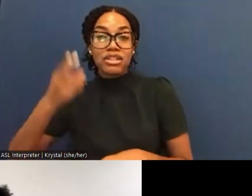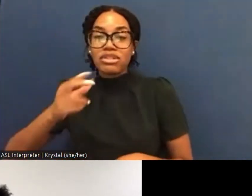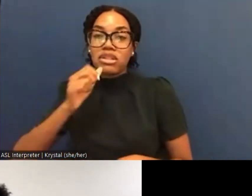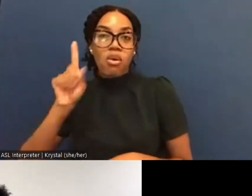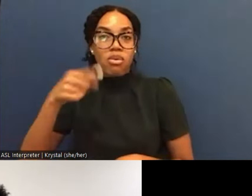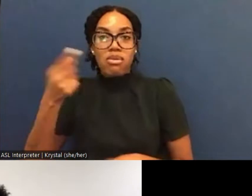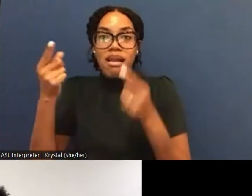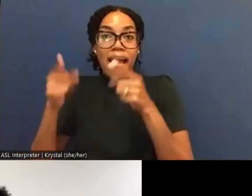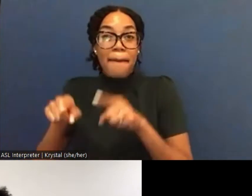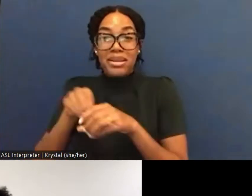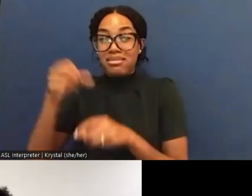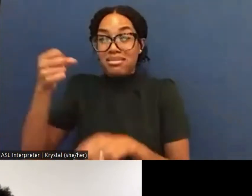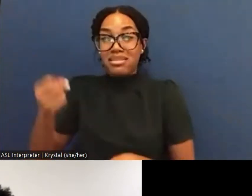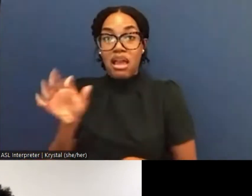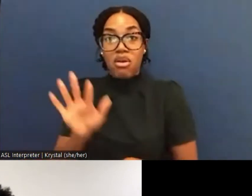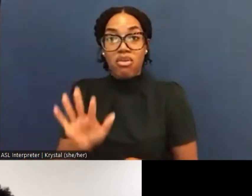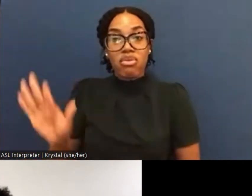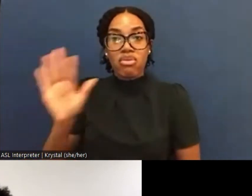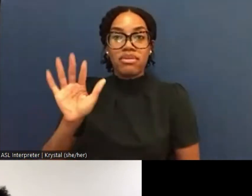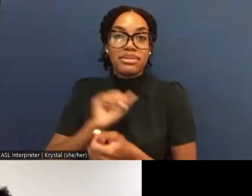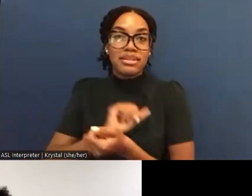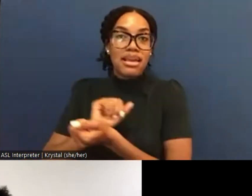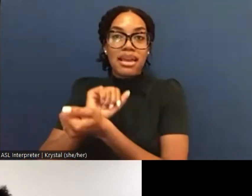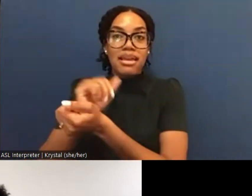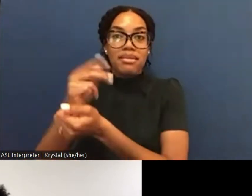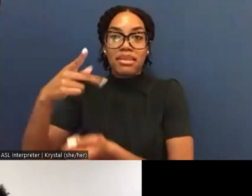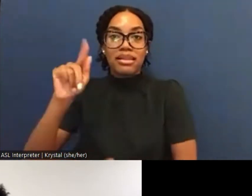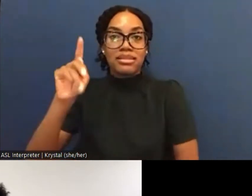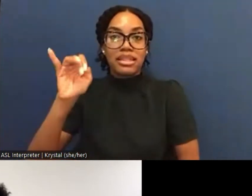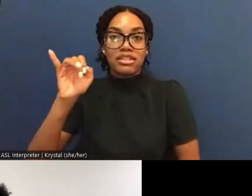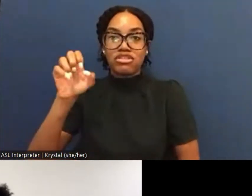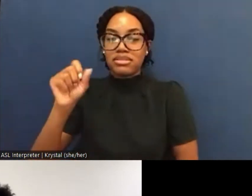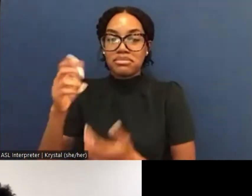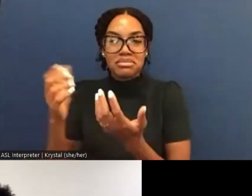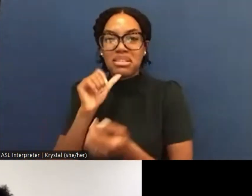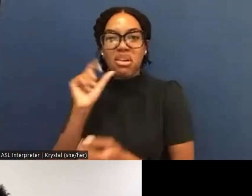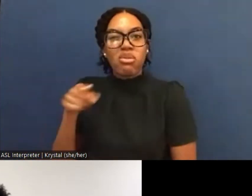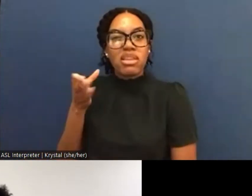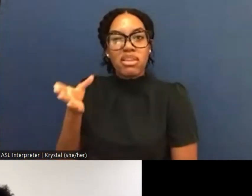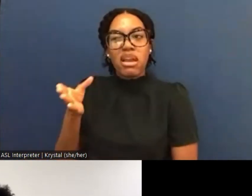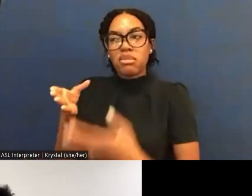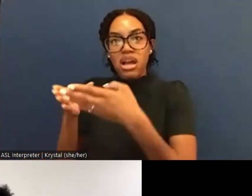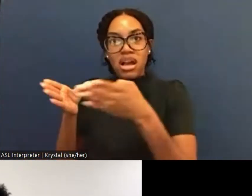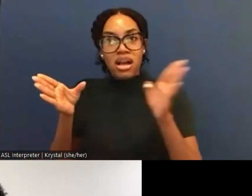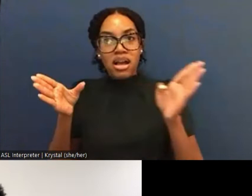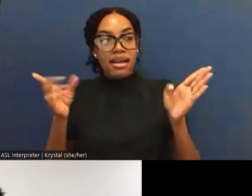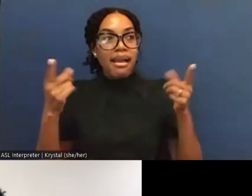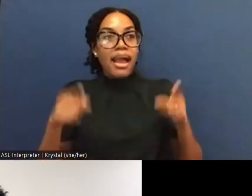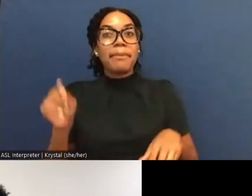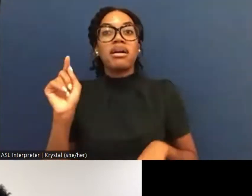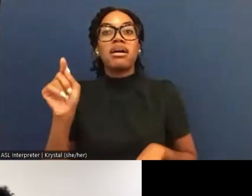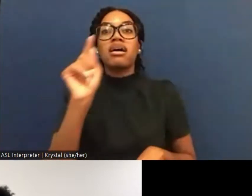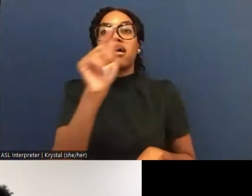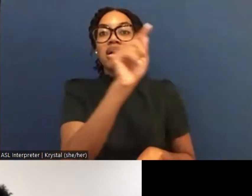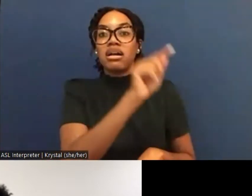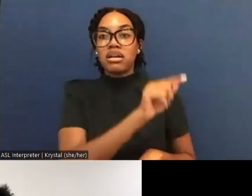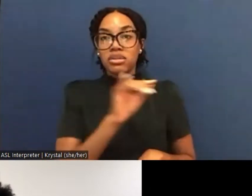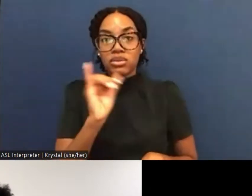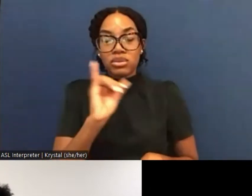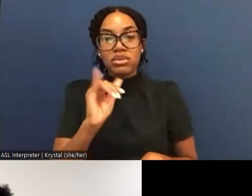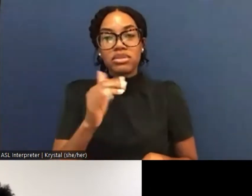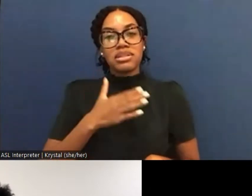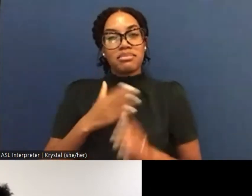plantations. And so that is also really kind of the theme of my book, that there are all these different kinds of stories and histories and narratives